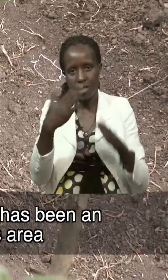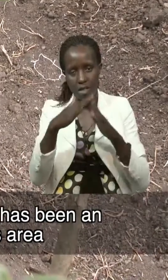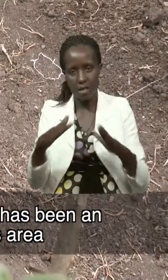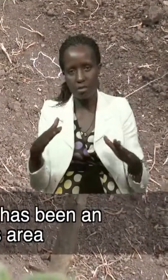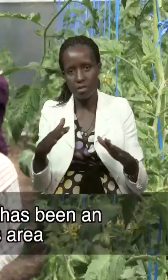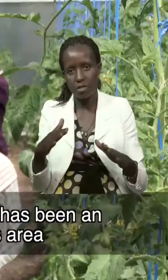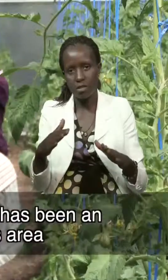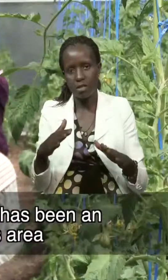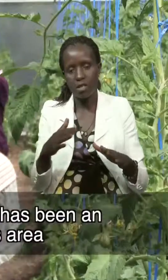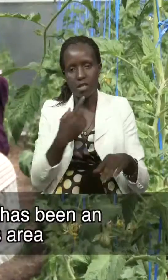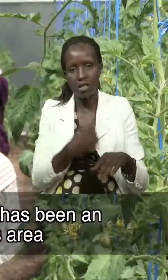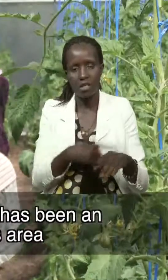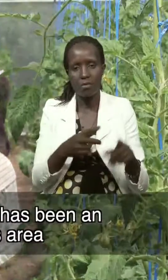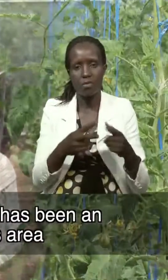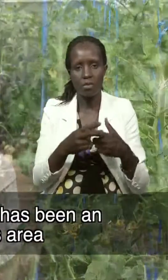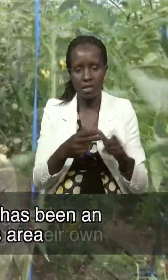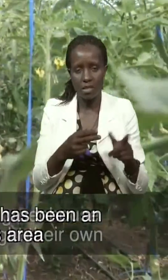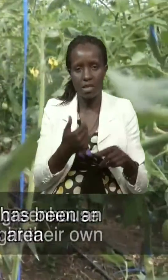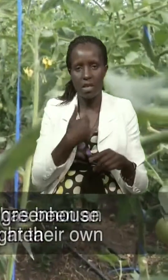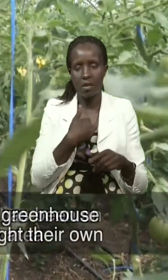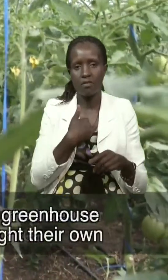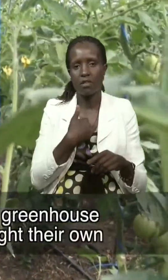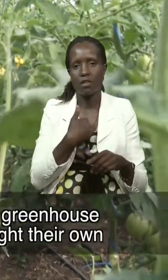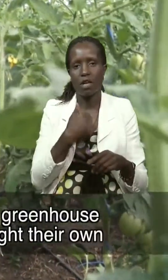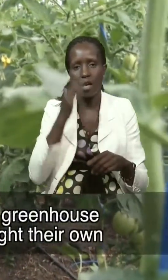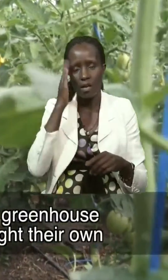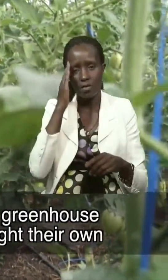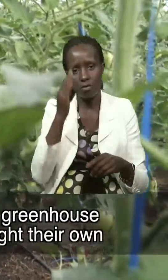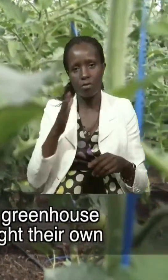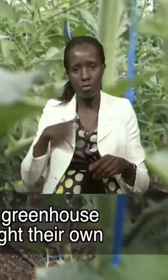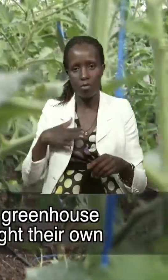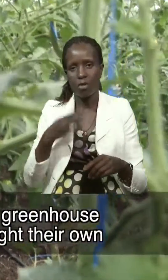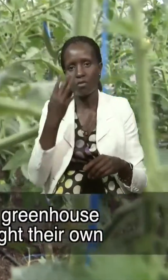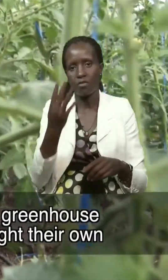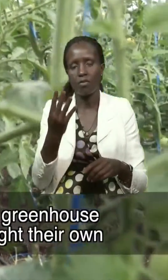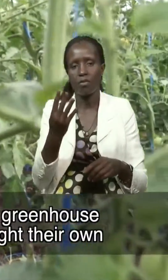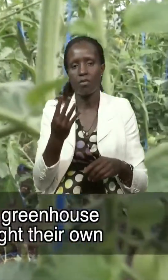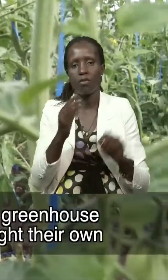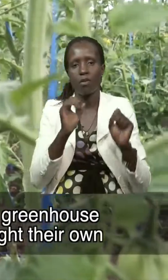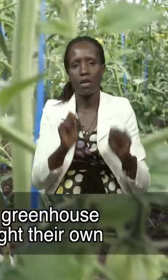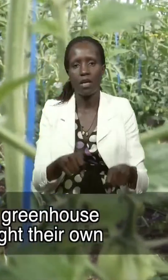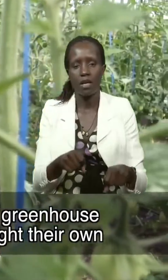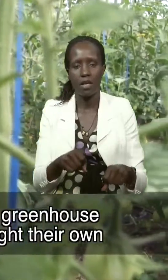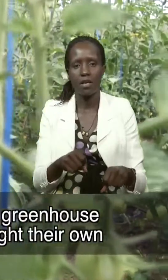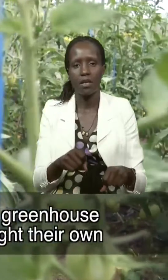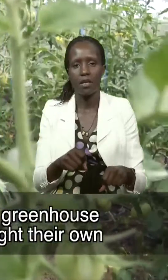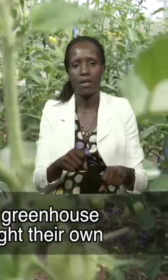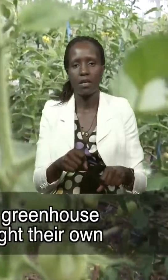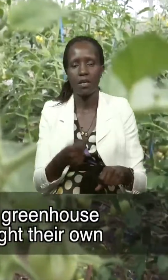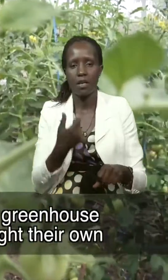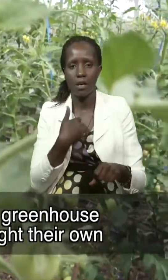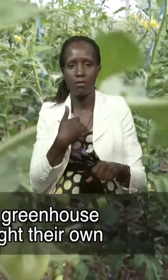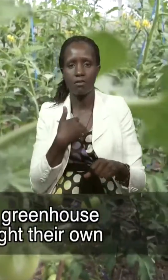greenhouse. Since we started having this greenhouse, najua kuna wamama waine wako na uwezo na kuona hii